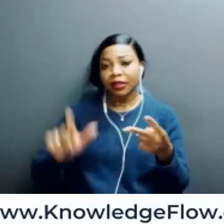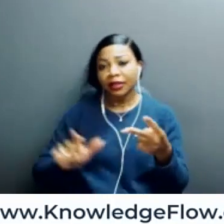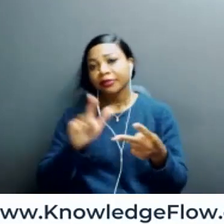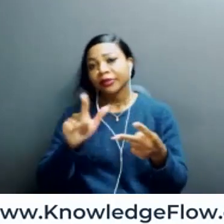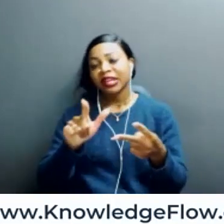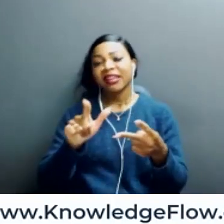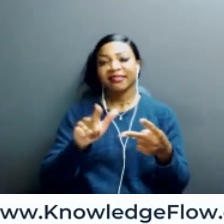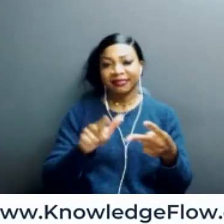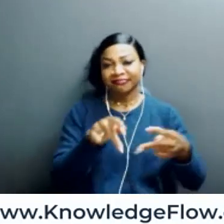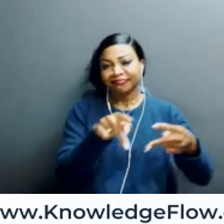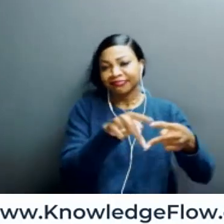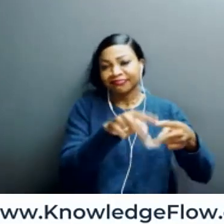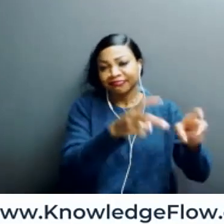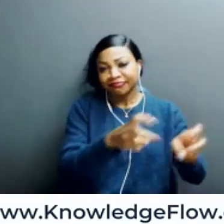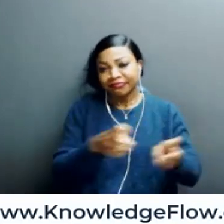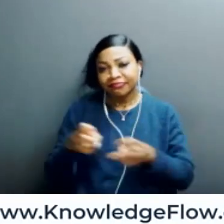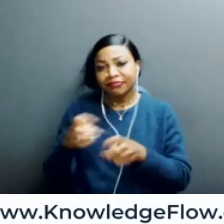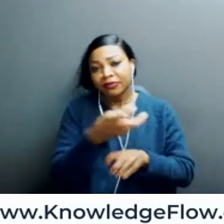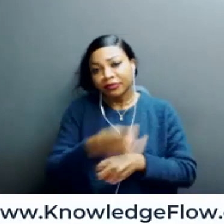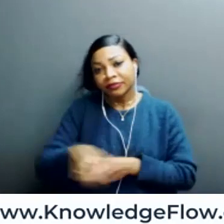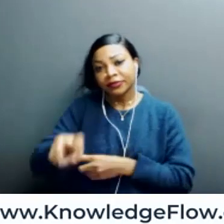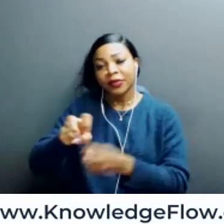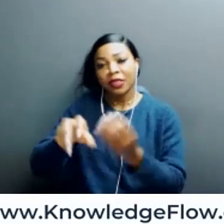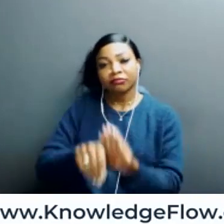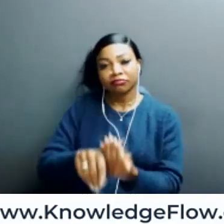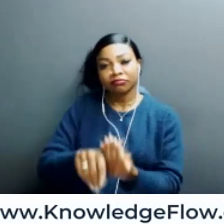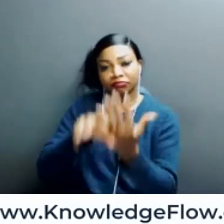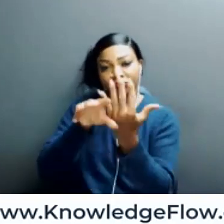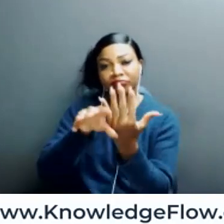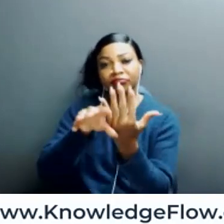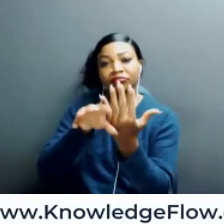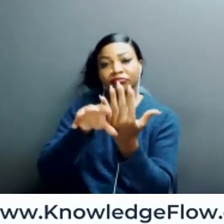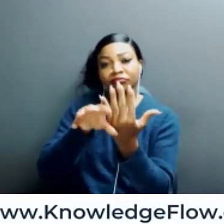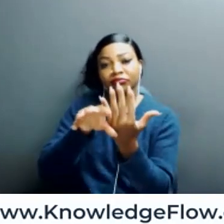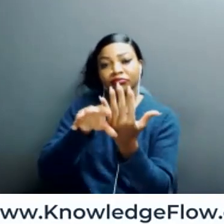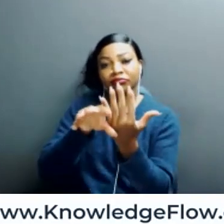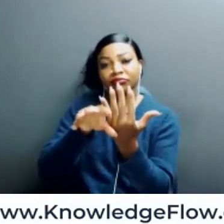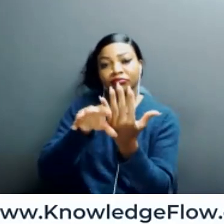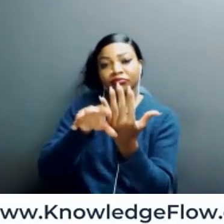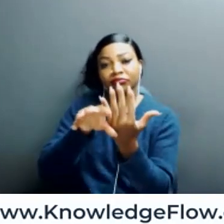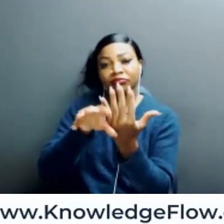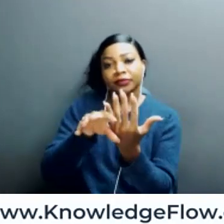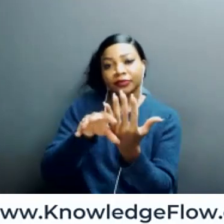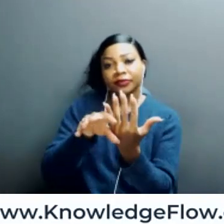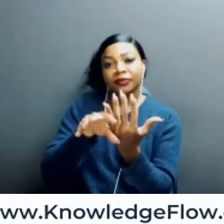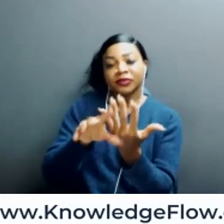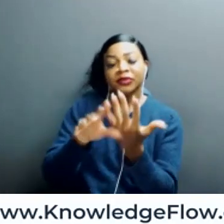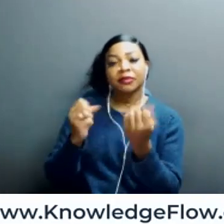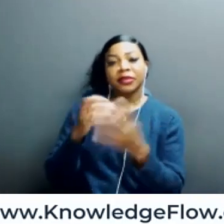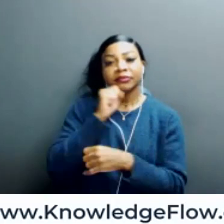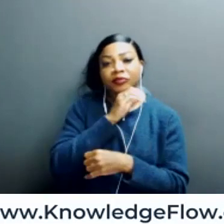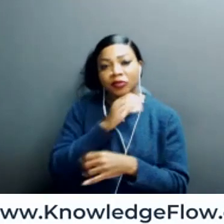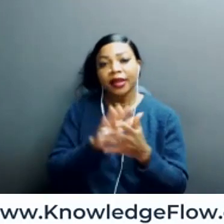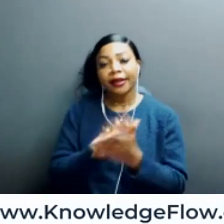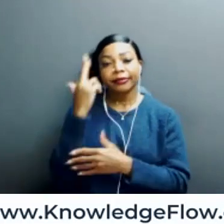a lot of older adults found themselves um you know they needed to learn how to engage with